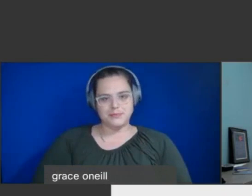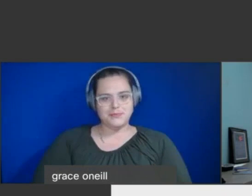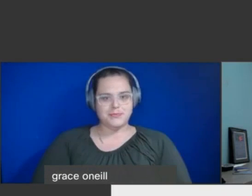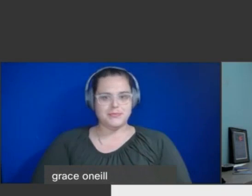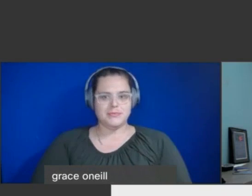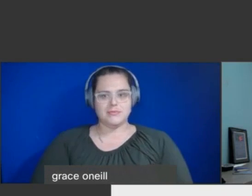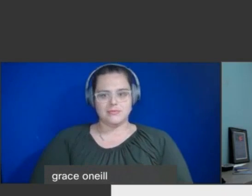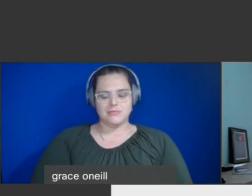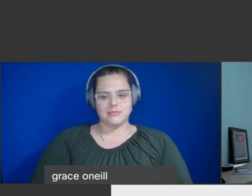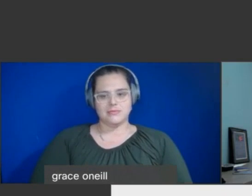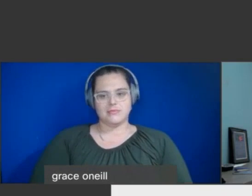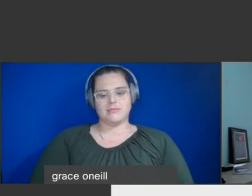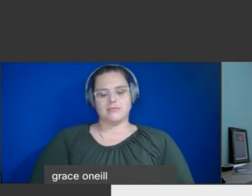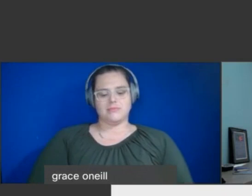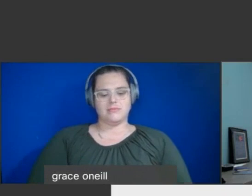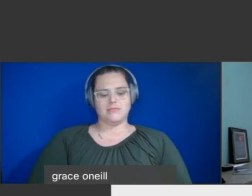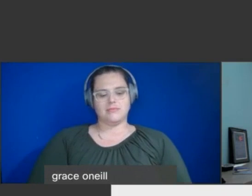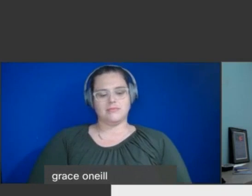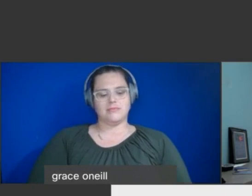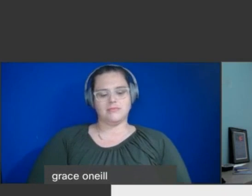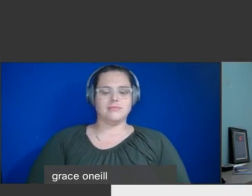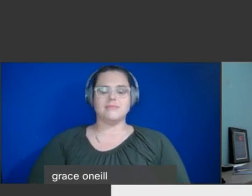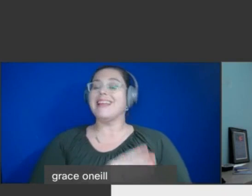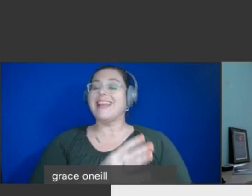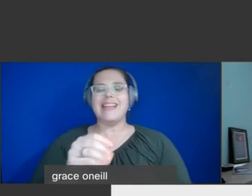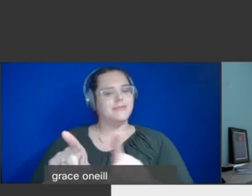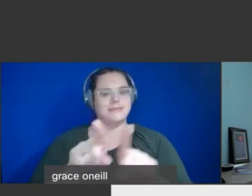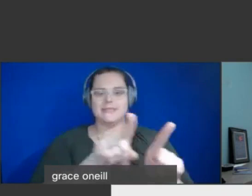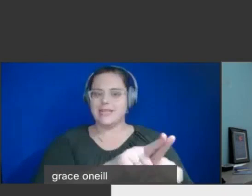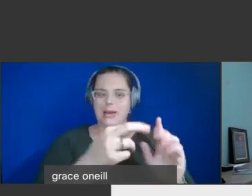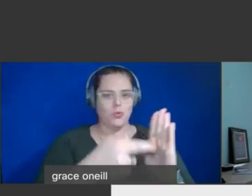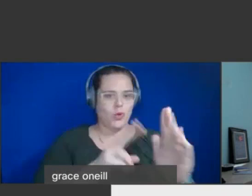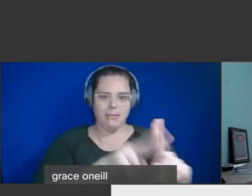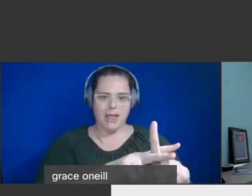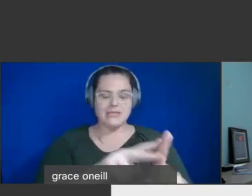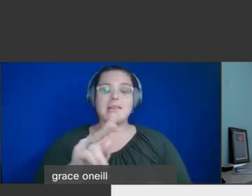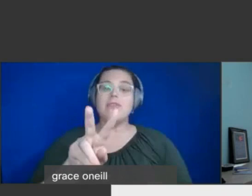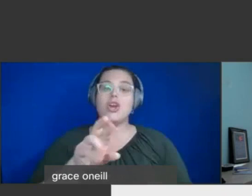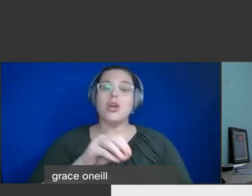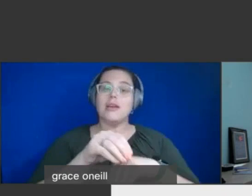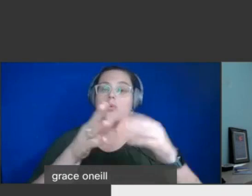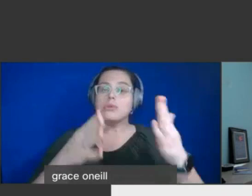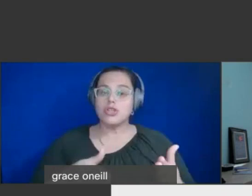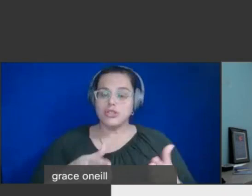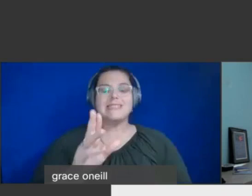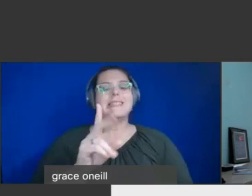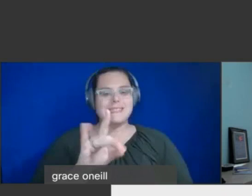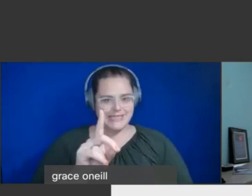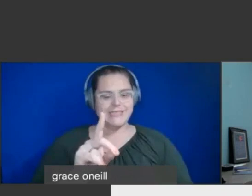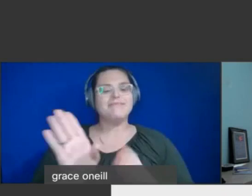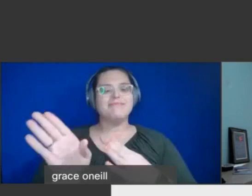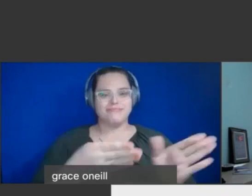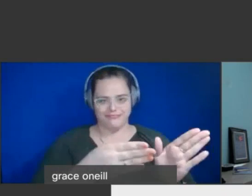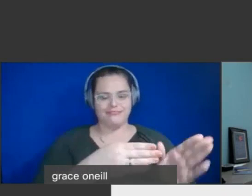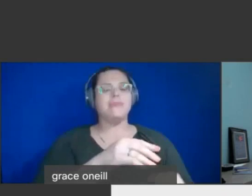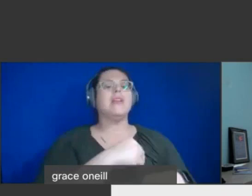And the same applies. So our VR counselors have also switched to virtual for